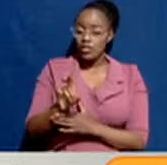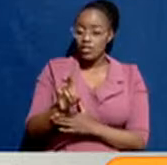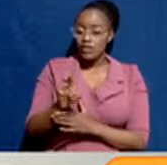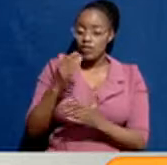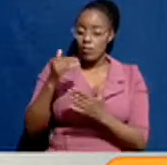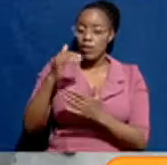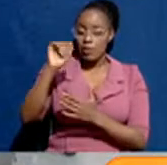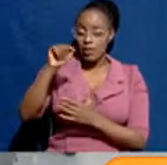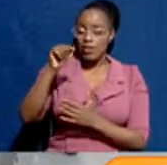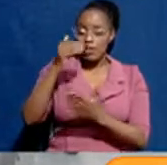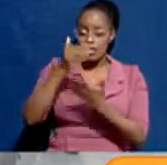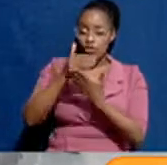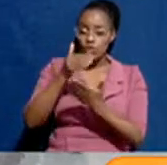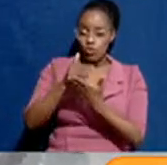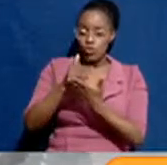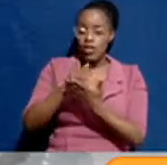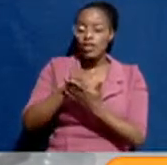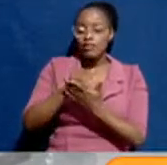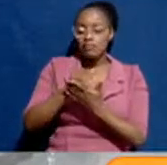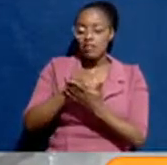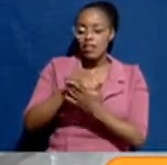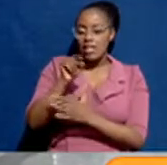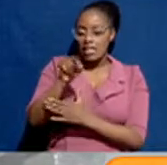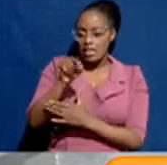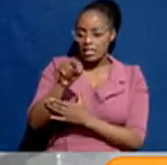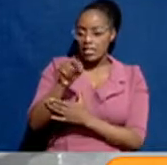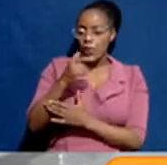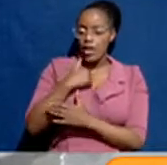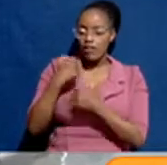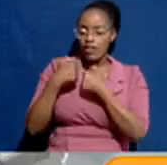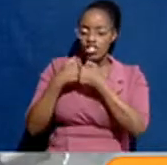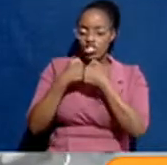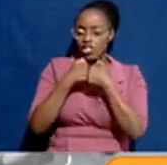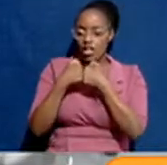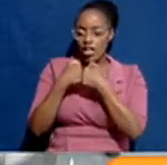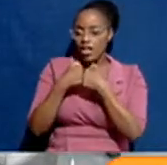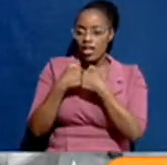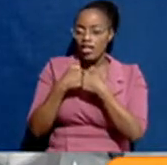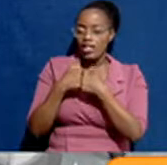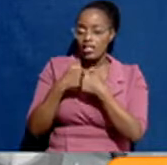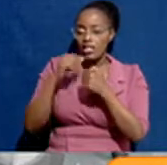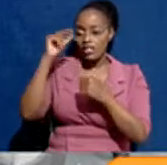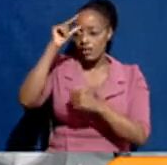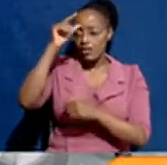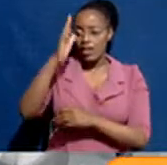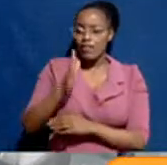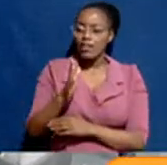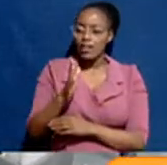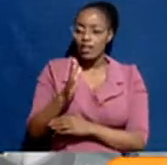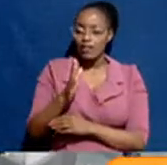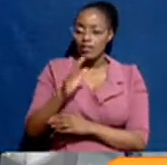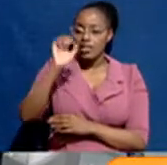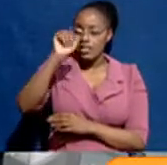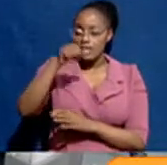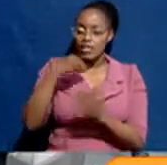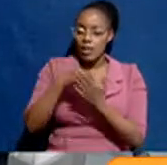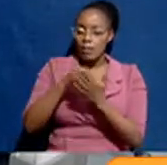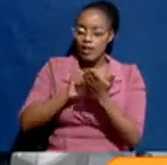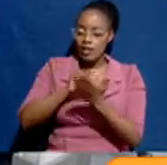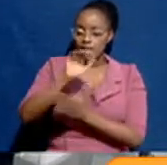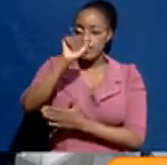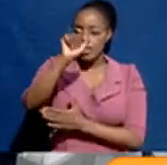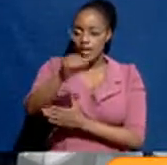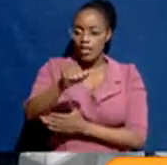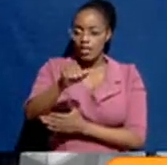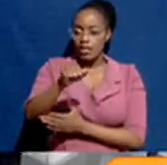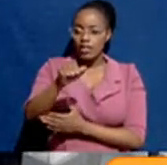is true, Trevor, that we have been having challenges as governors. Yes, money can be dispersed.